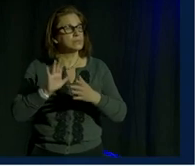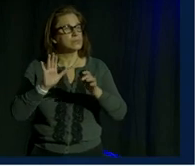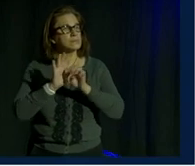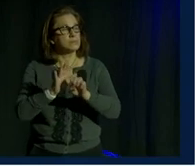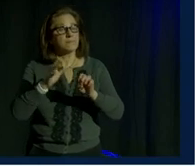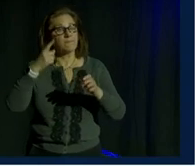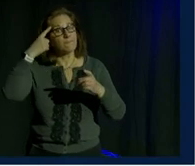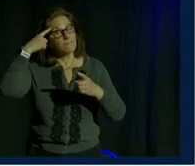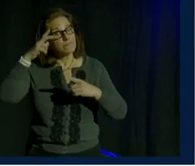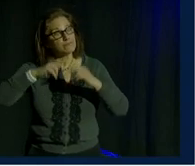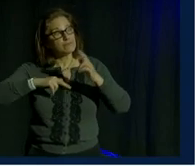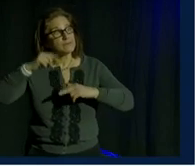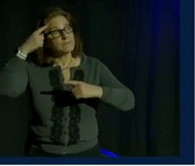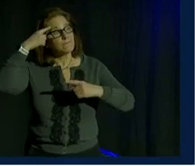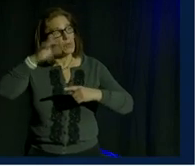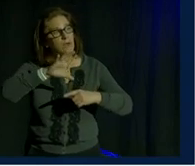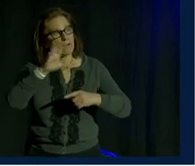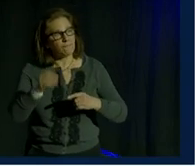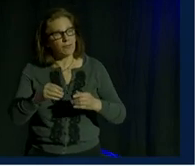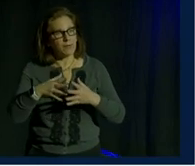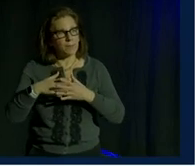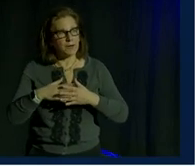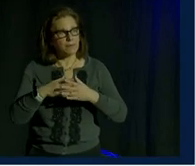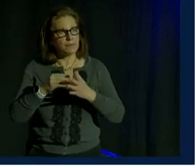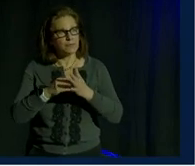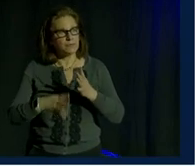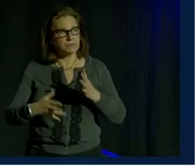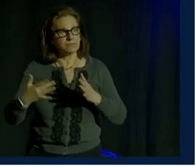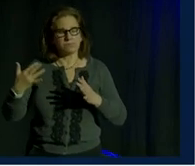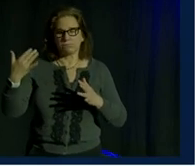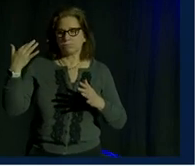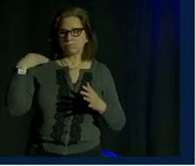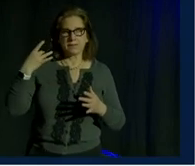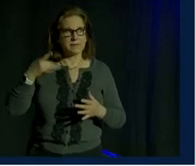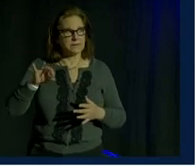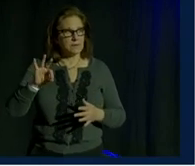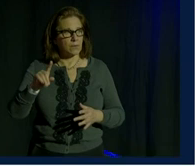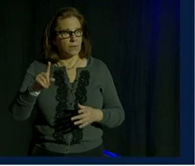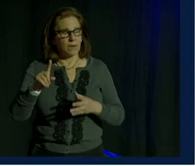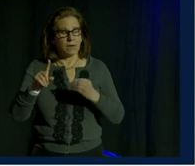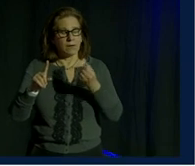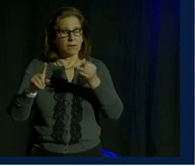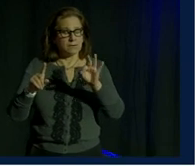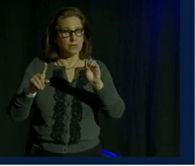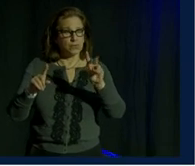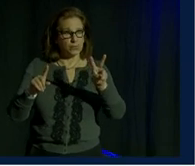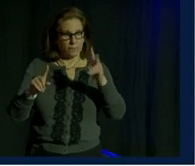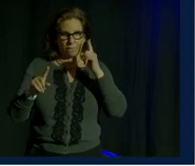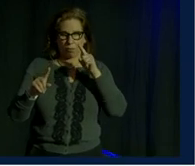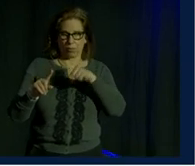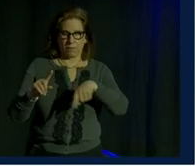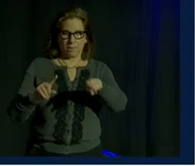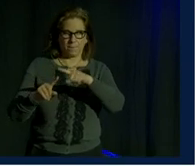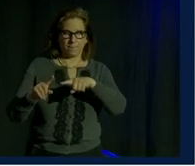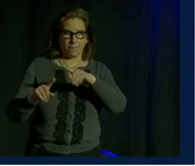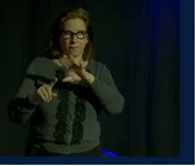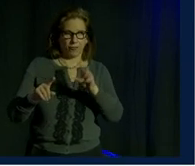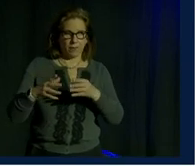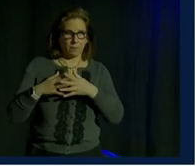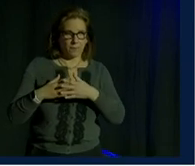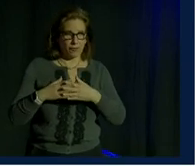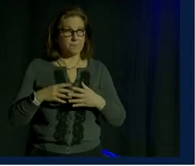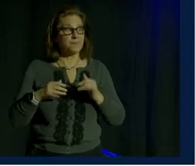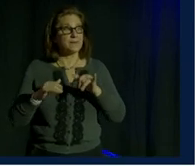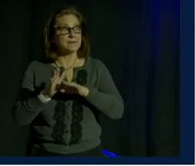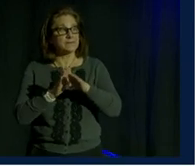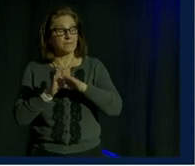African American students back in 1891 and 1902. And we're also excited to share that the development community responded